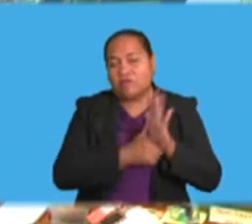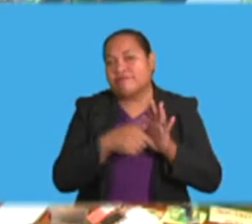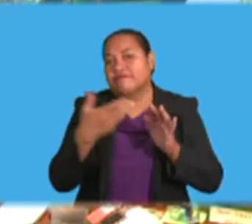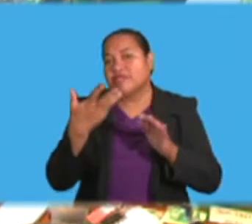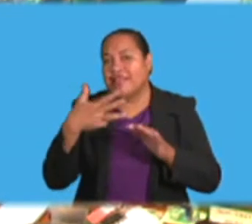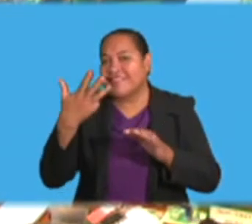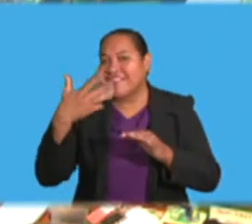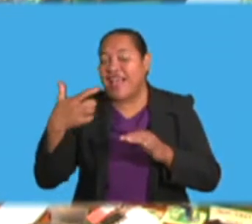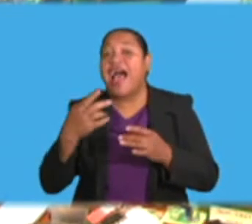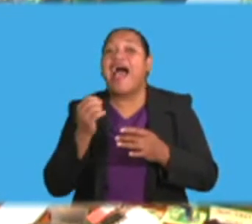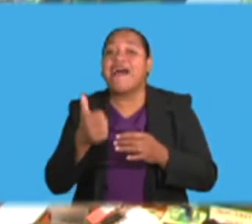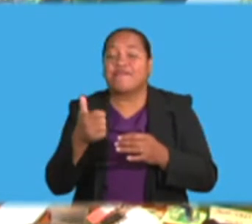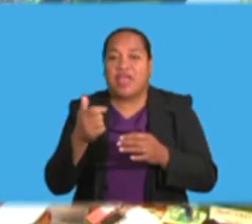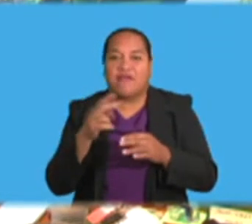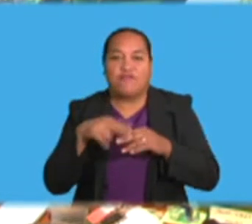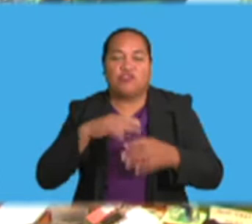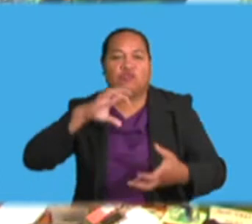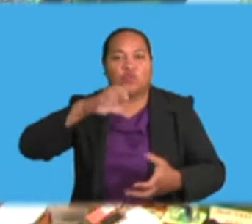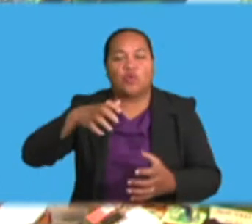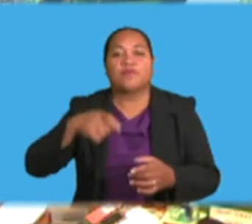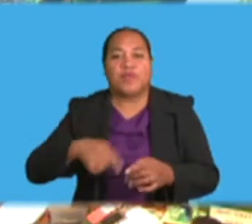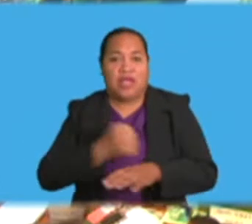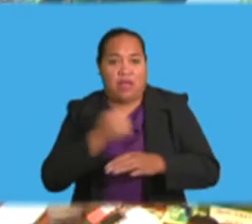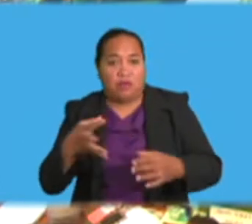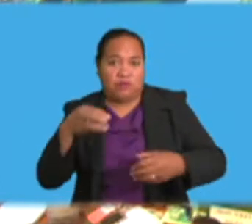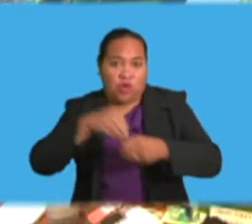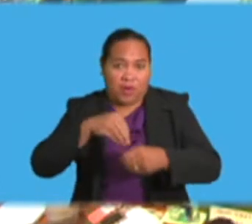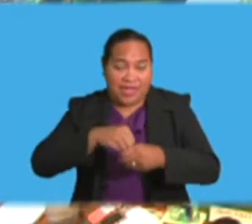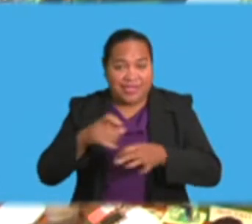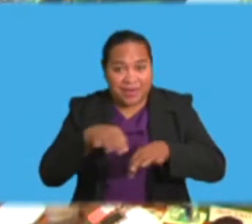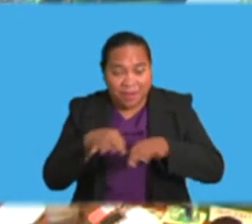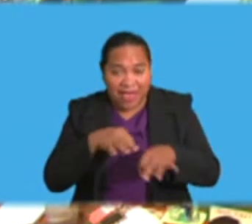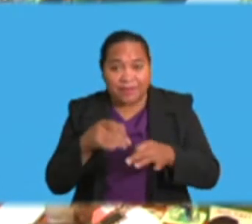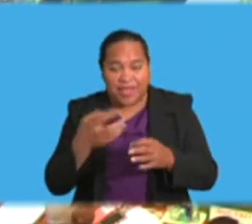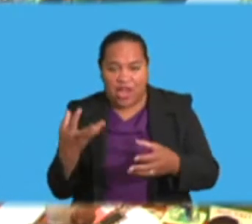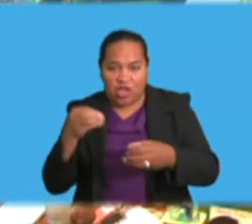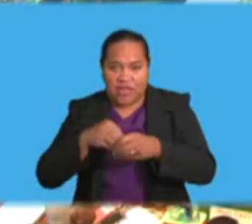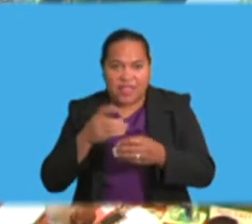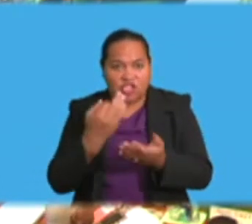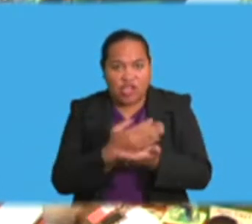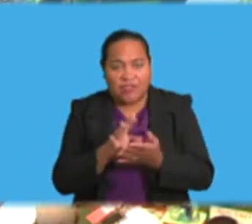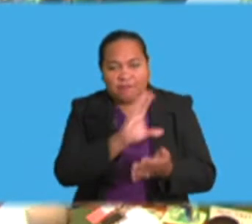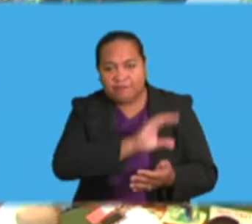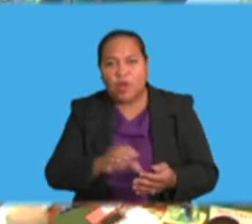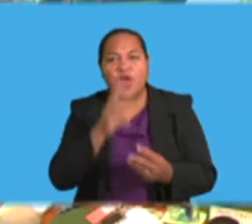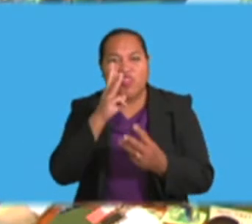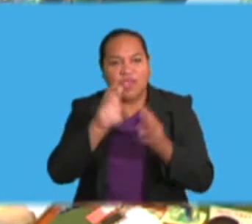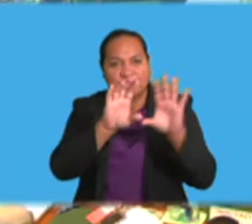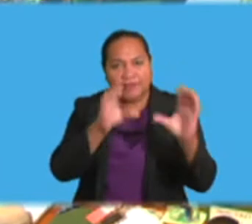the 87 coup. Government, as part of this corporatization plan, then allocated the share capital into three